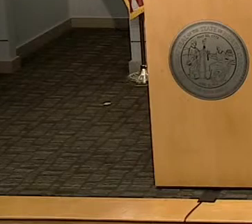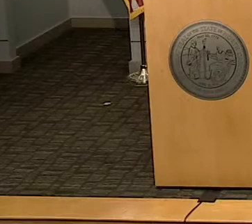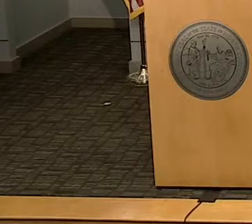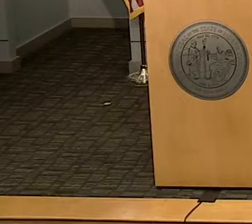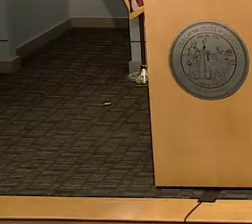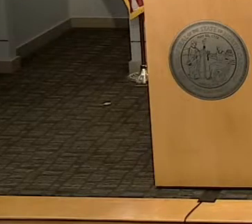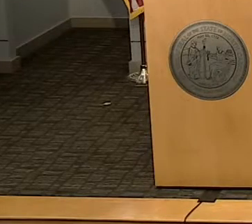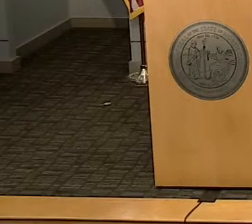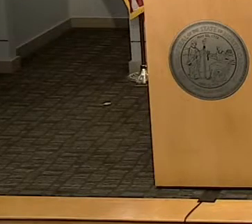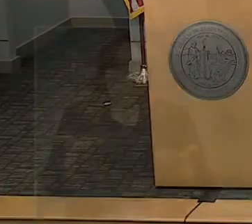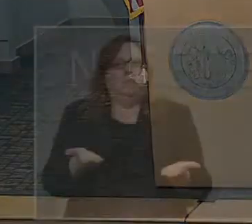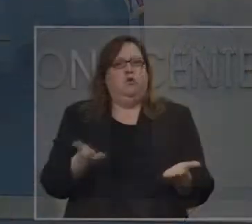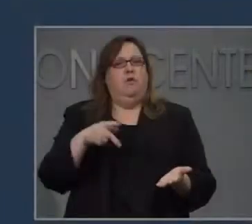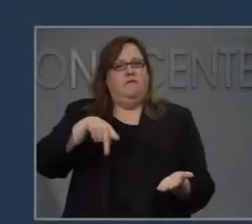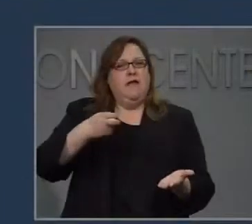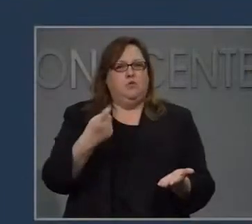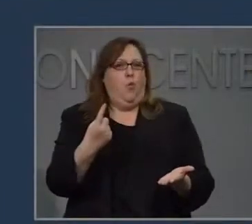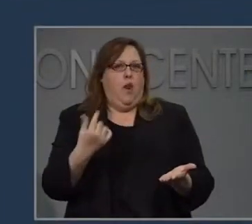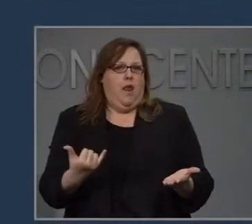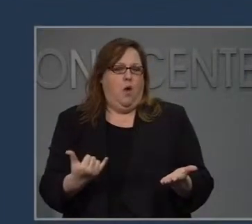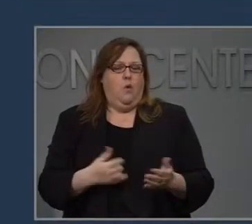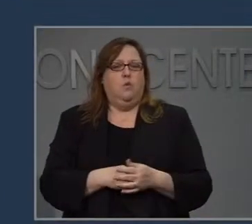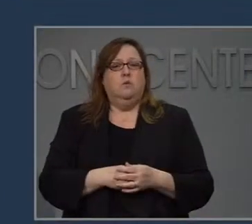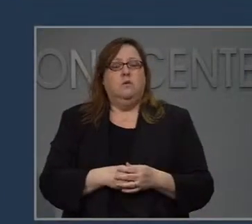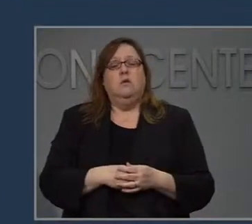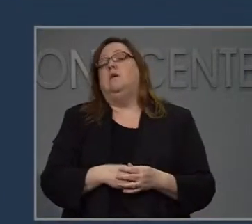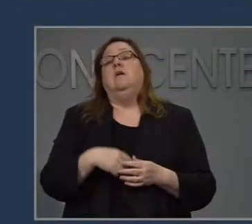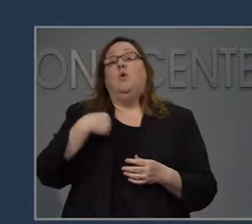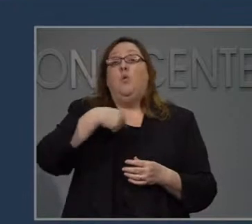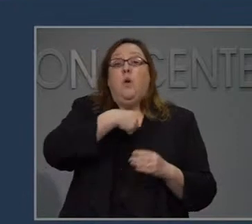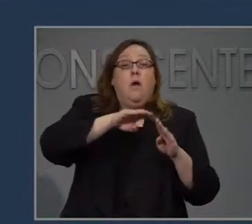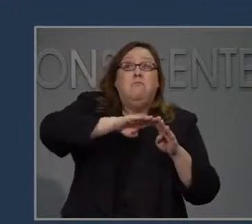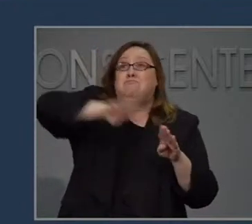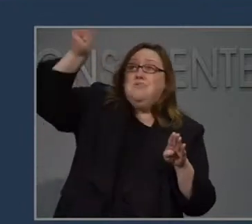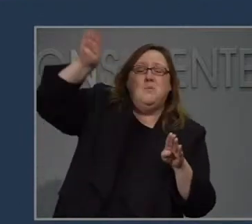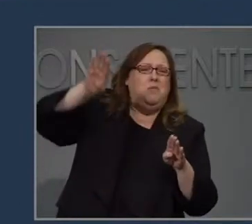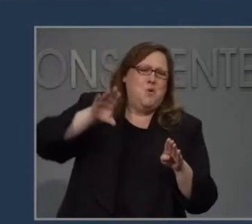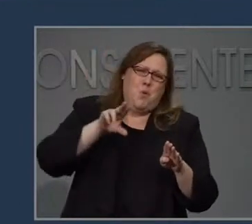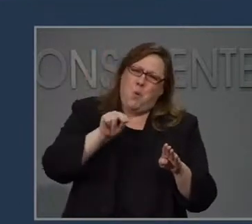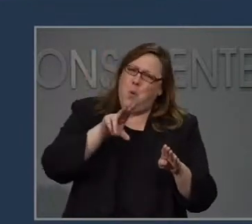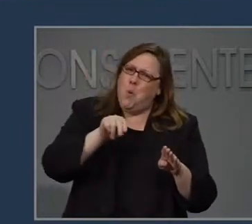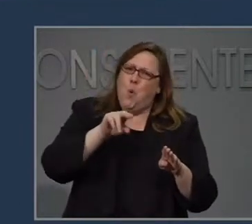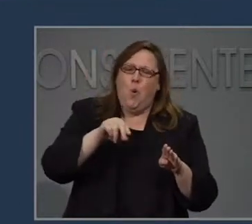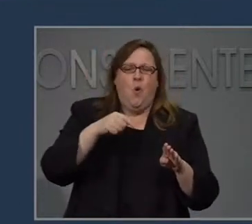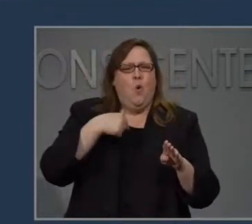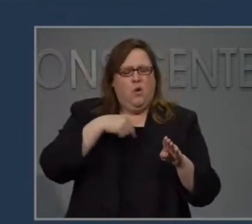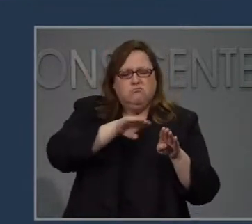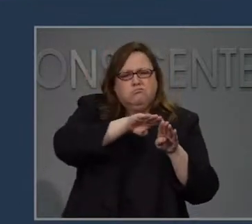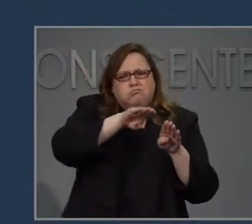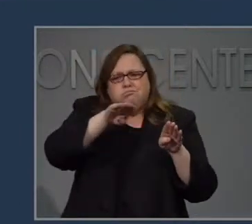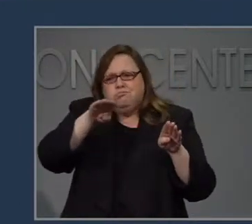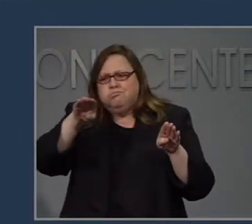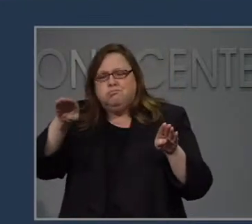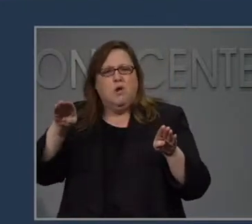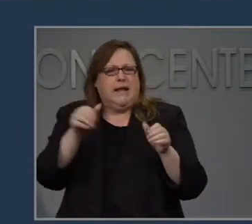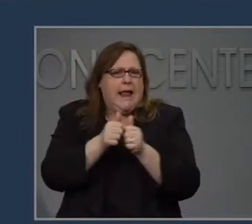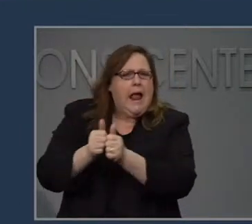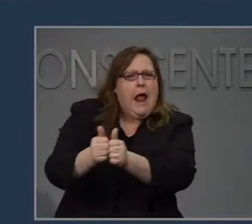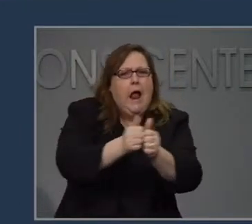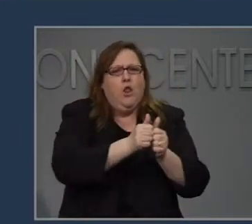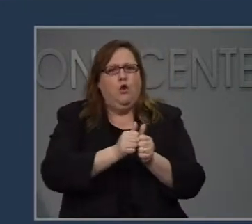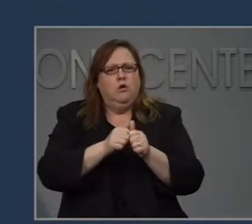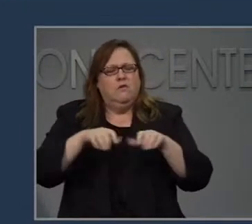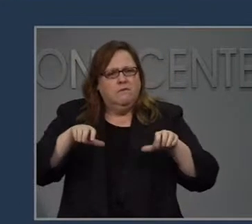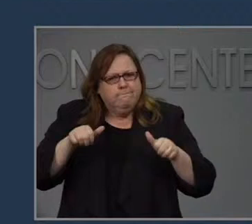Carolina, and that was no accident. We flattened the curve through our actions, and so far all those collective actions have